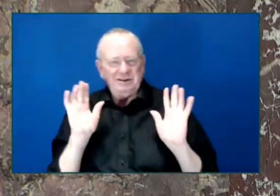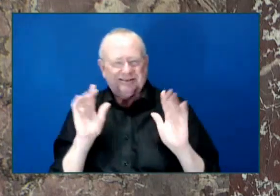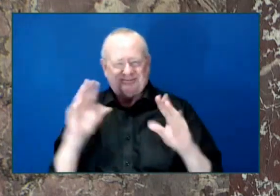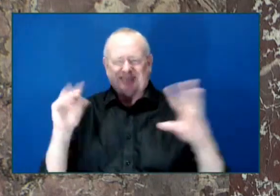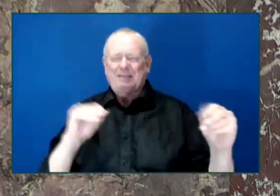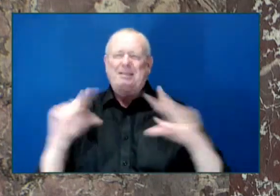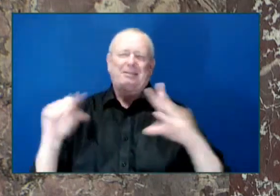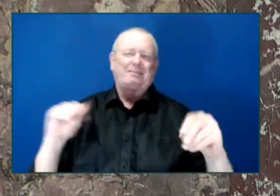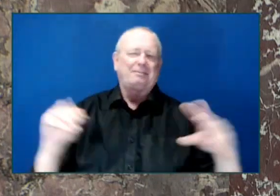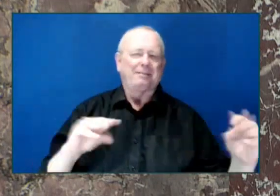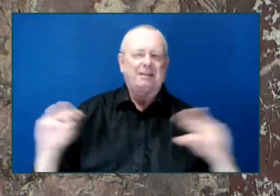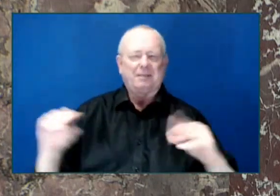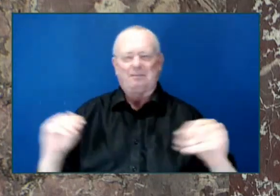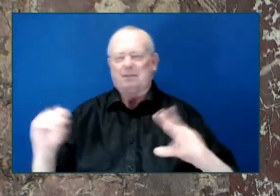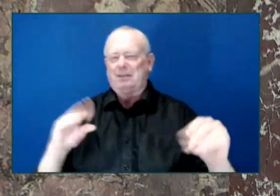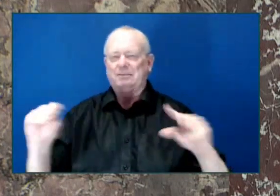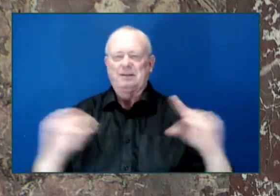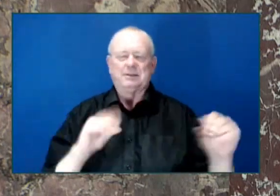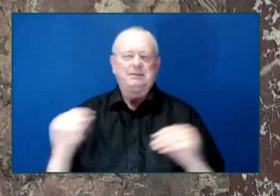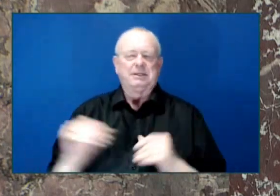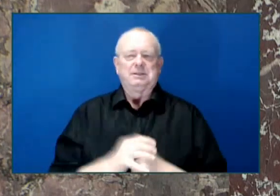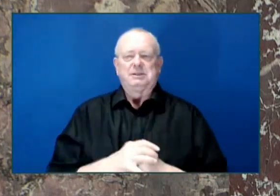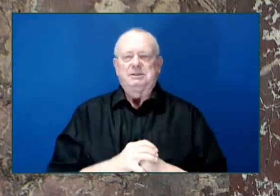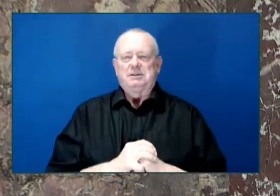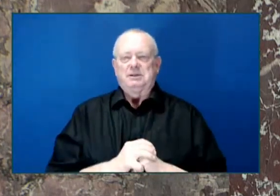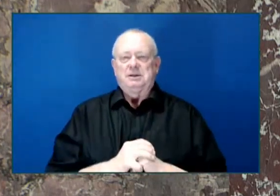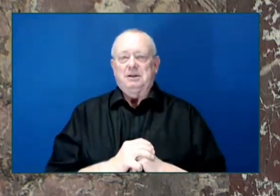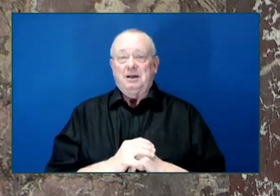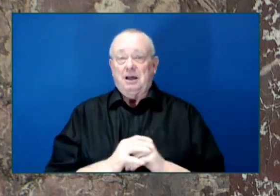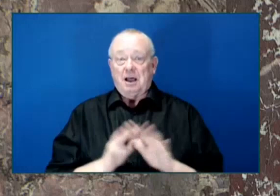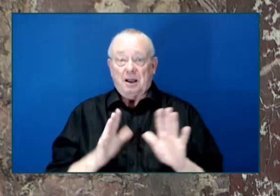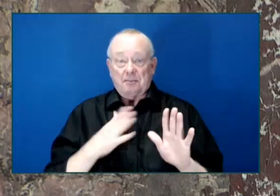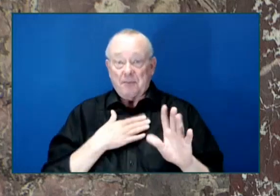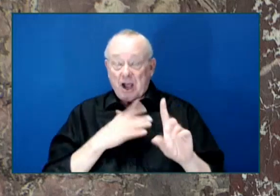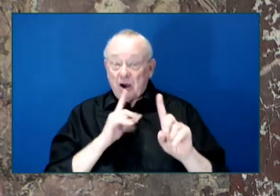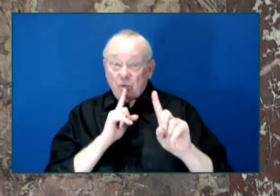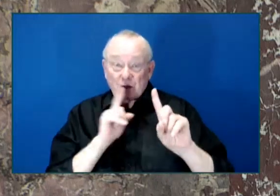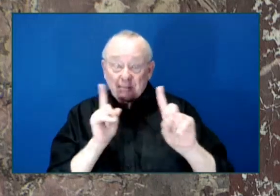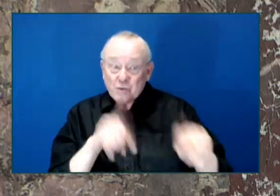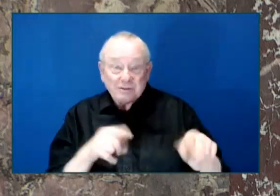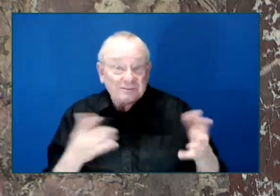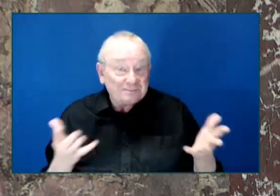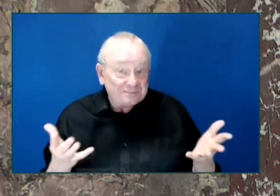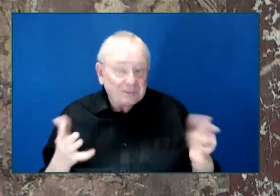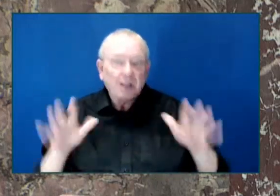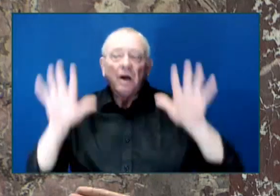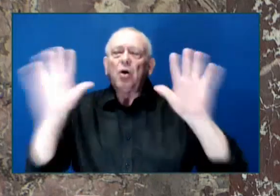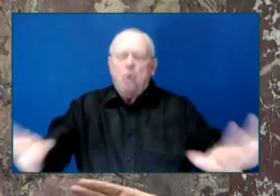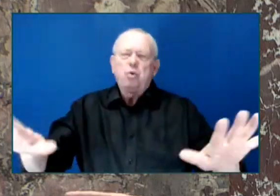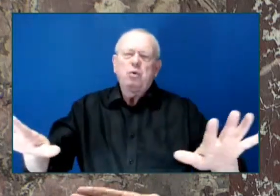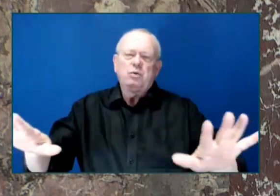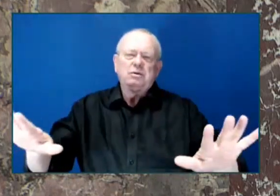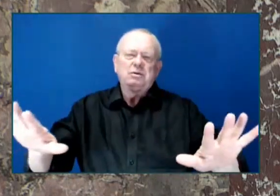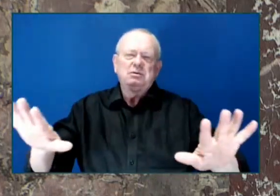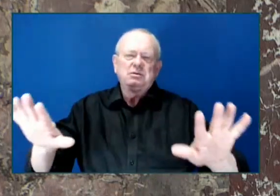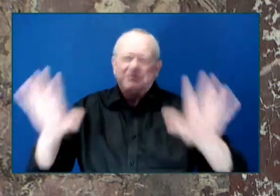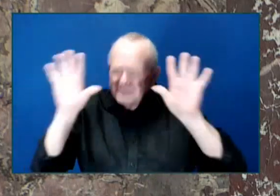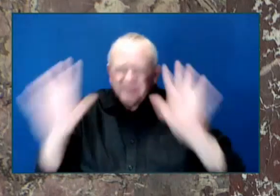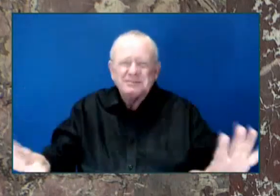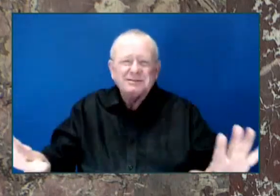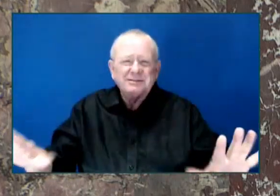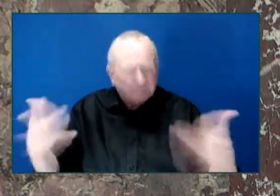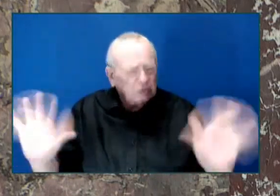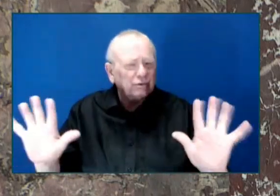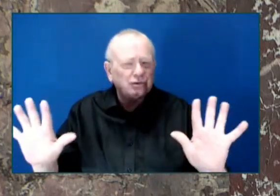And I'll say this, Honourable Speaker. I'll say this. Members, please. I don't agree with the leader of the Conservative